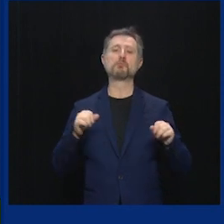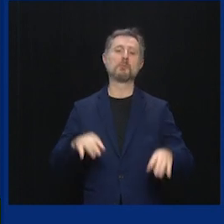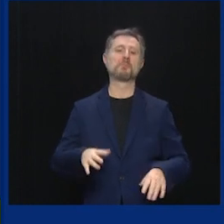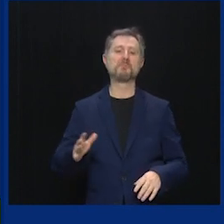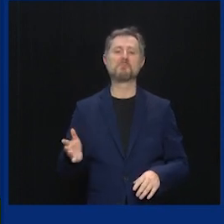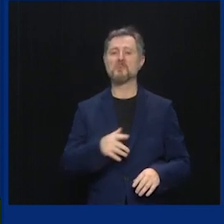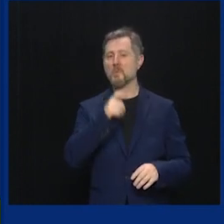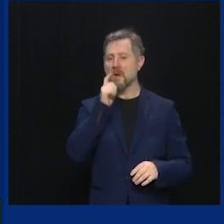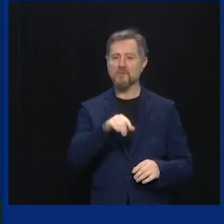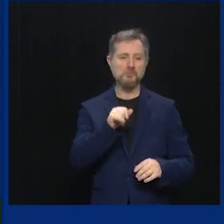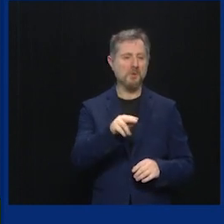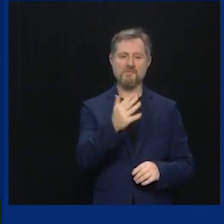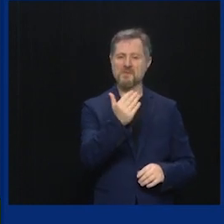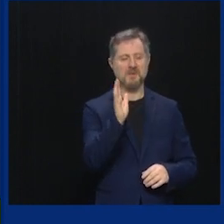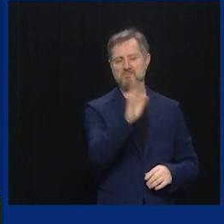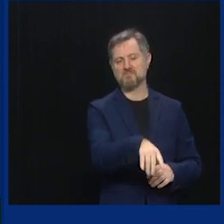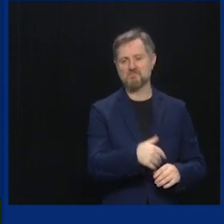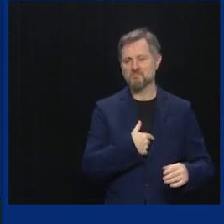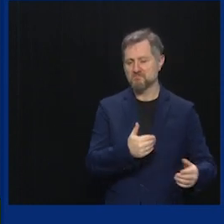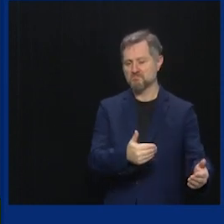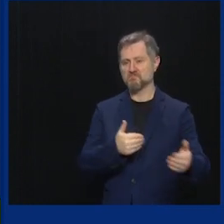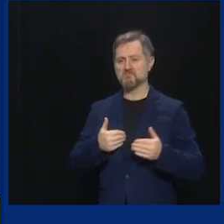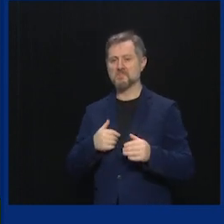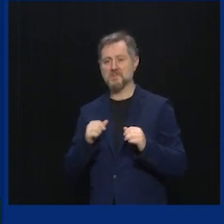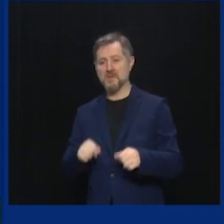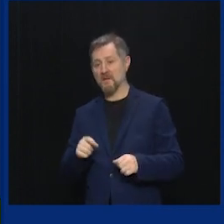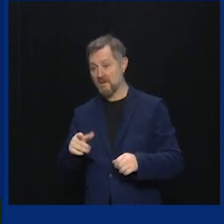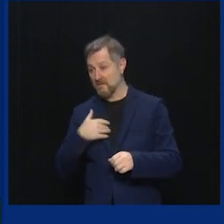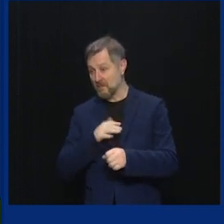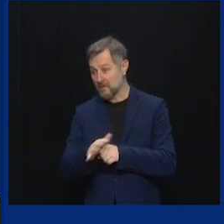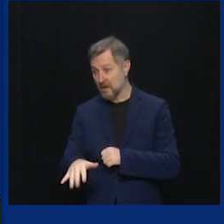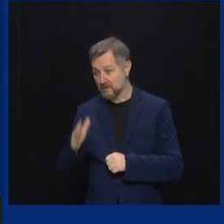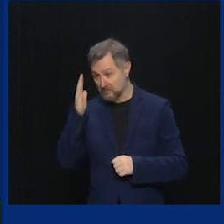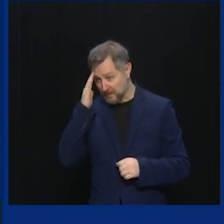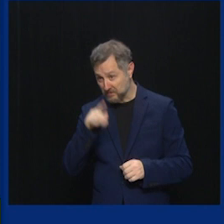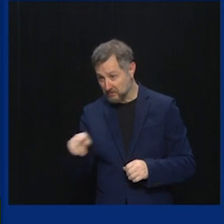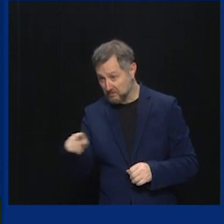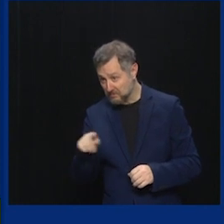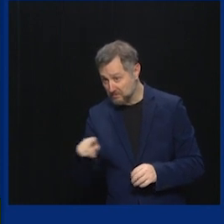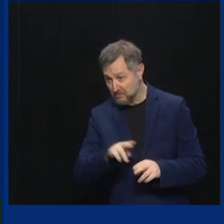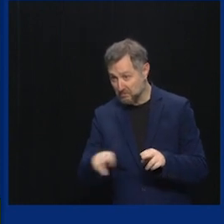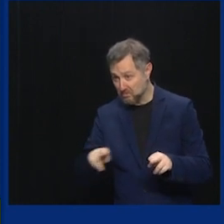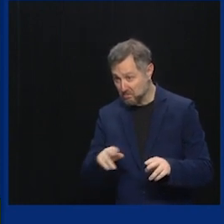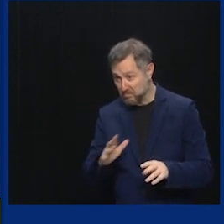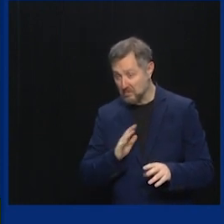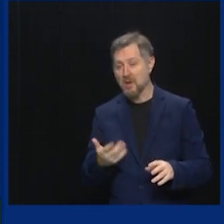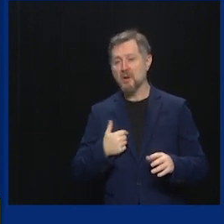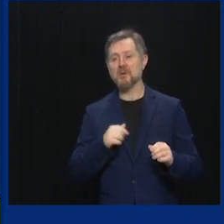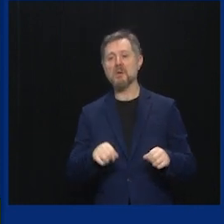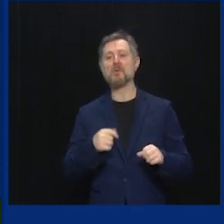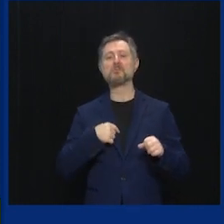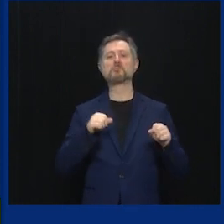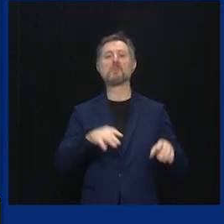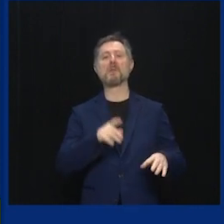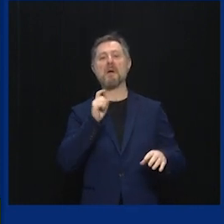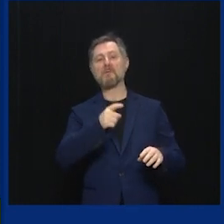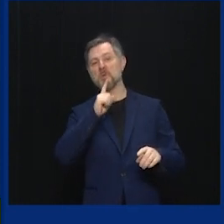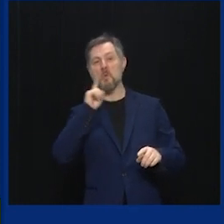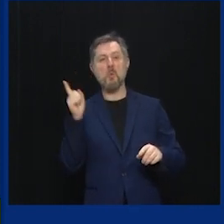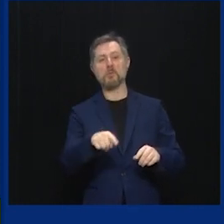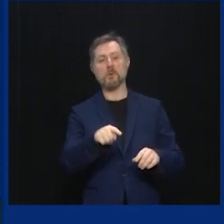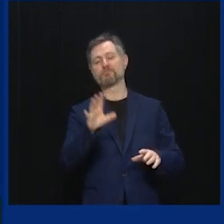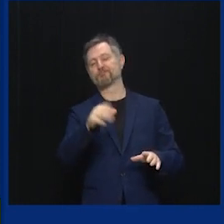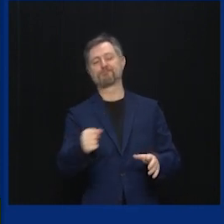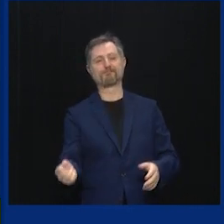not going to just have a hard and fast rule that doesn't show some injection of reality into it. If they're able to manage this, they can get